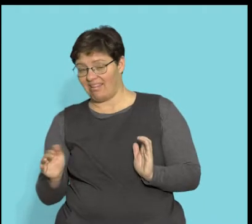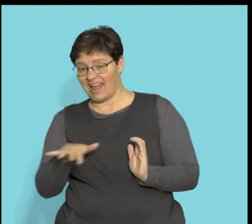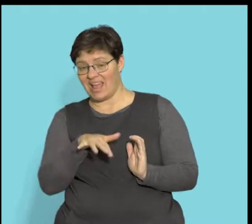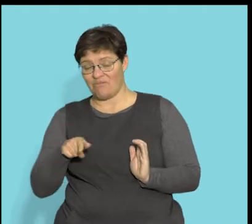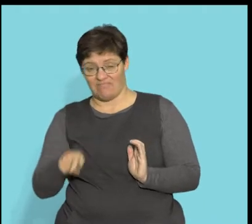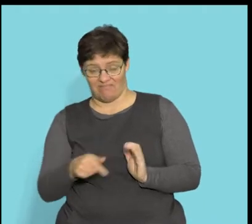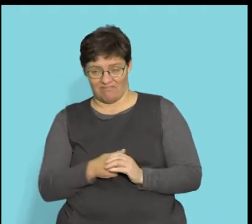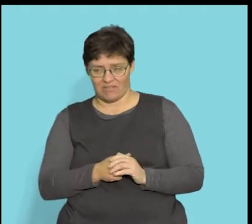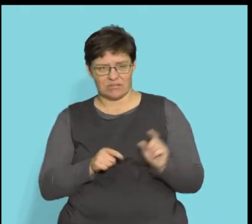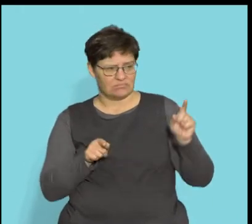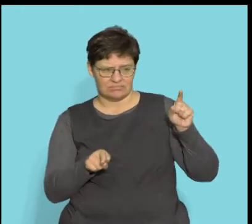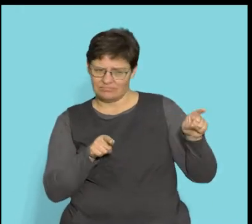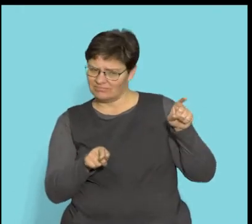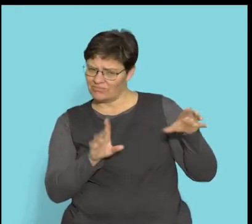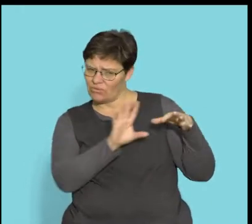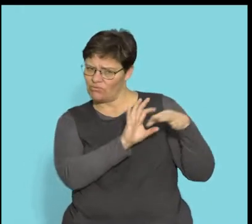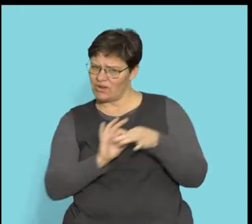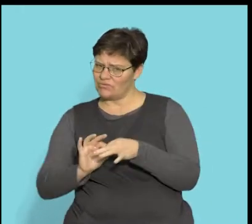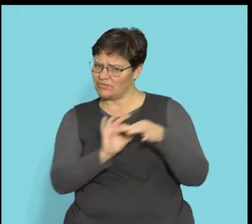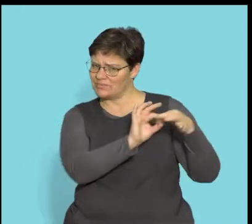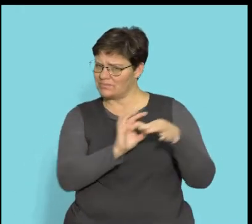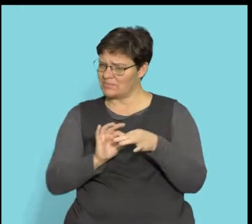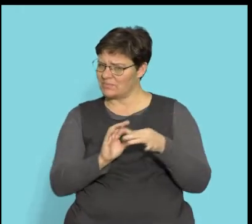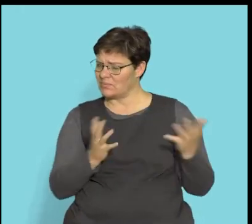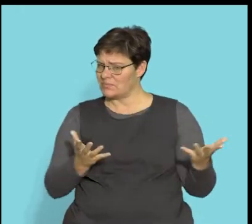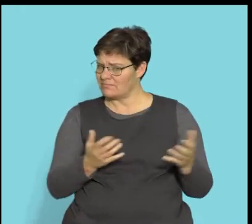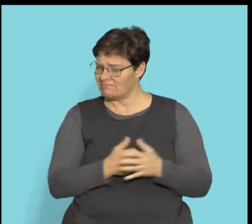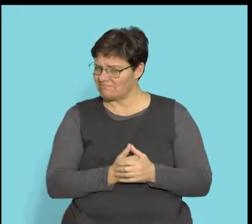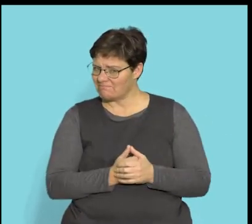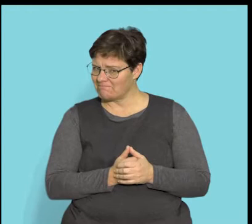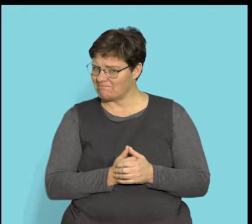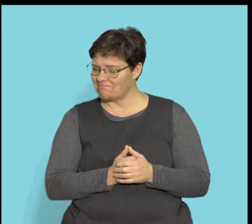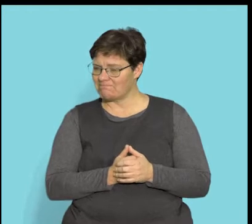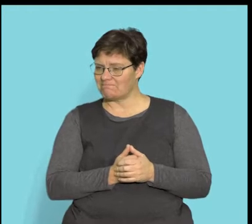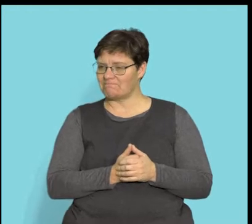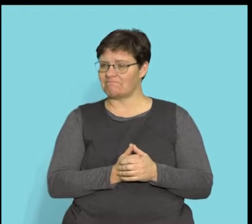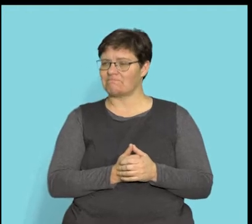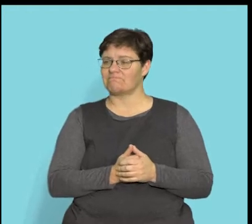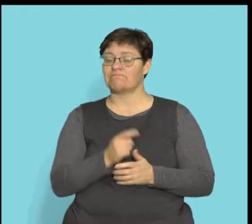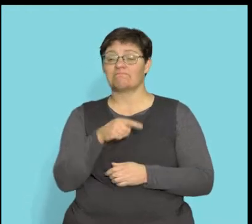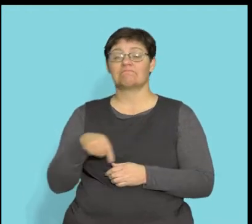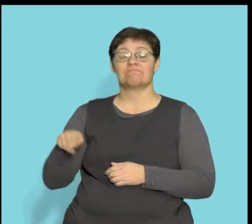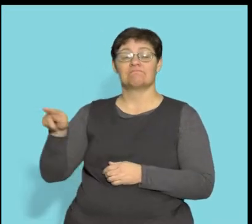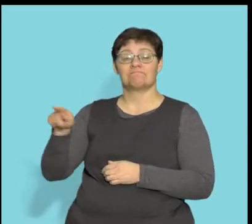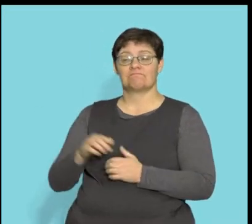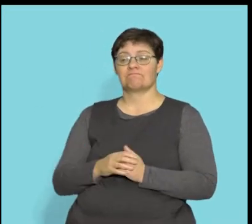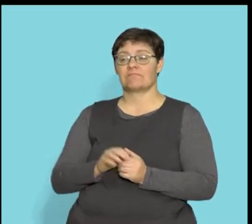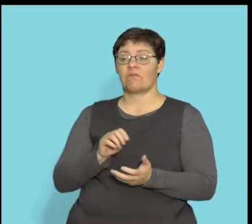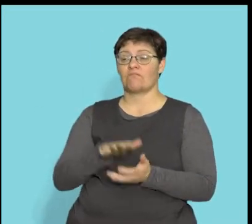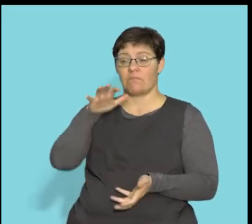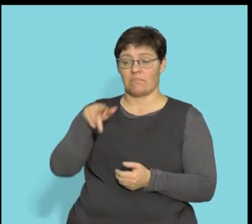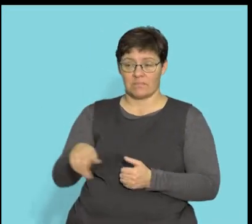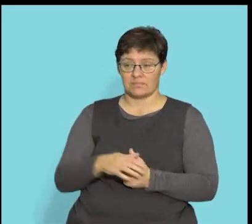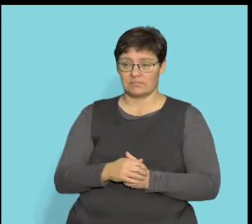surface area. So again, I'm going to ask you to put your thinking caps on. Is there a link between these two? Similarly,